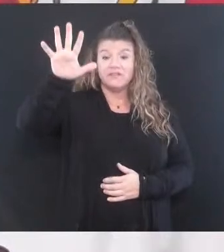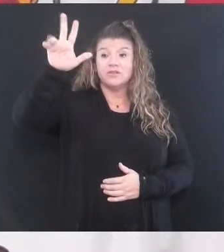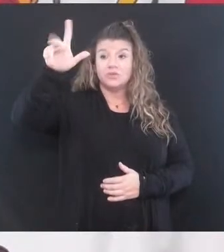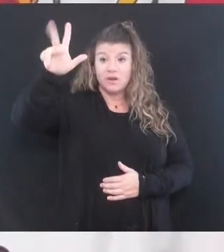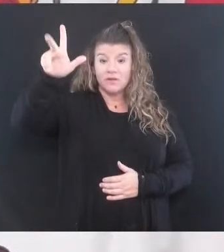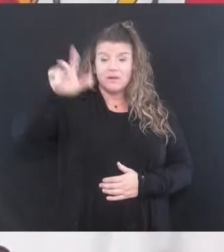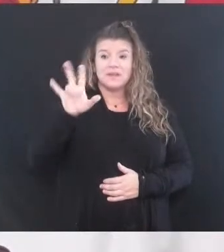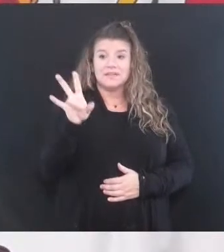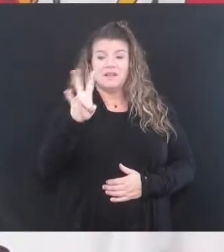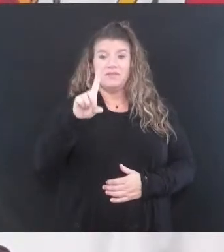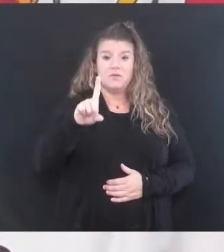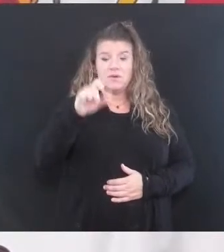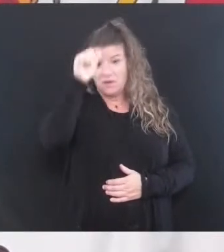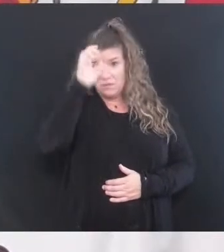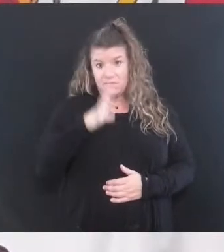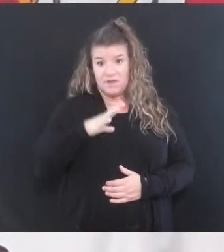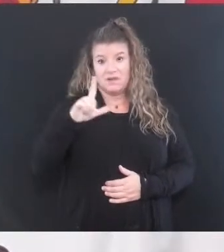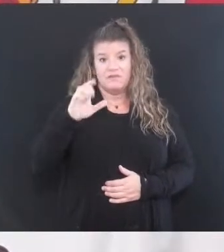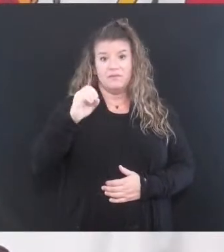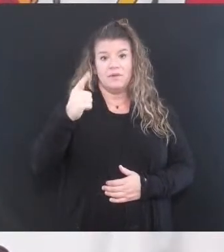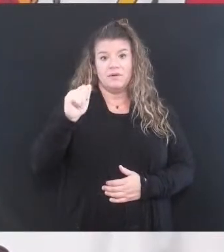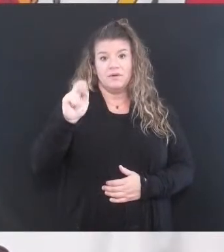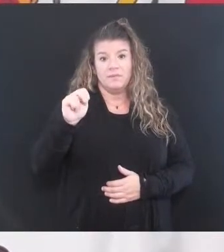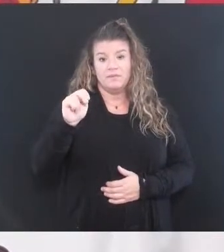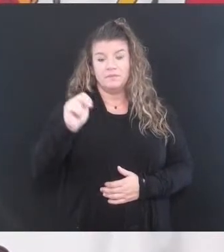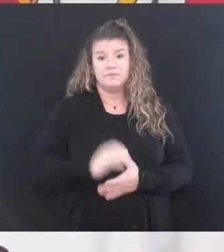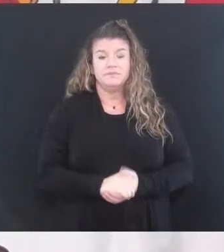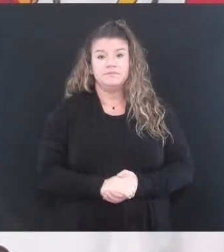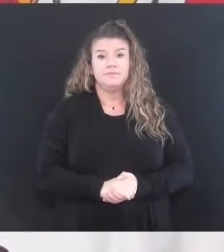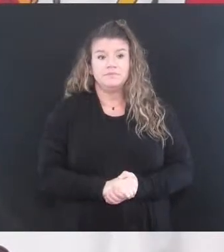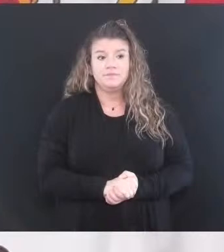3,523rd death, a 71-year-old male from Logan County.